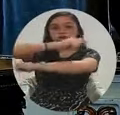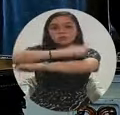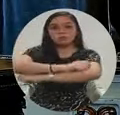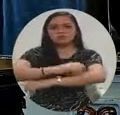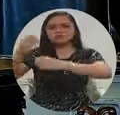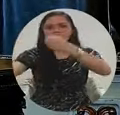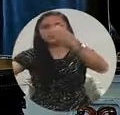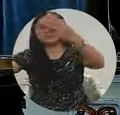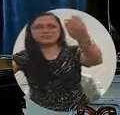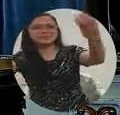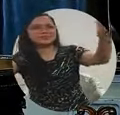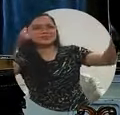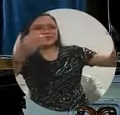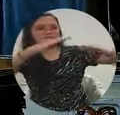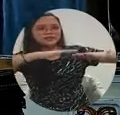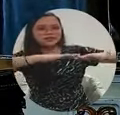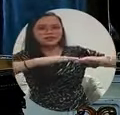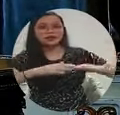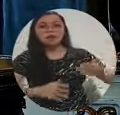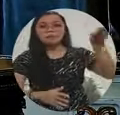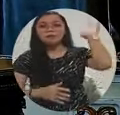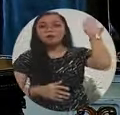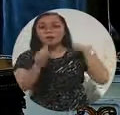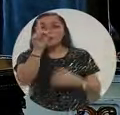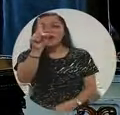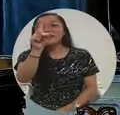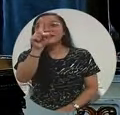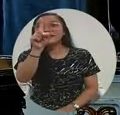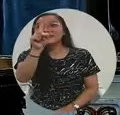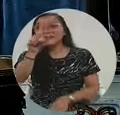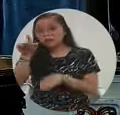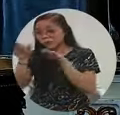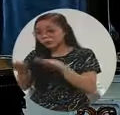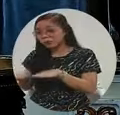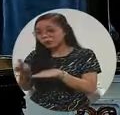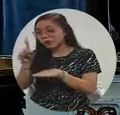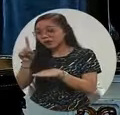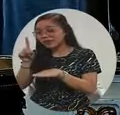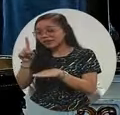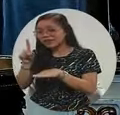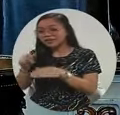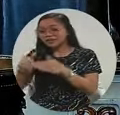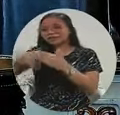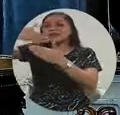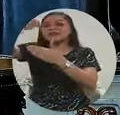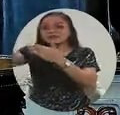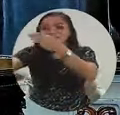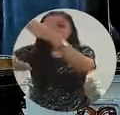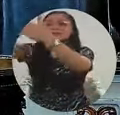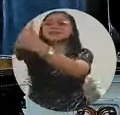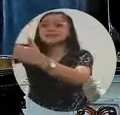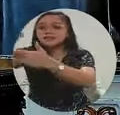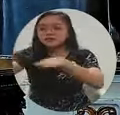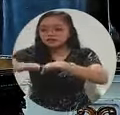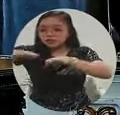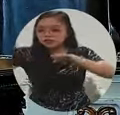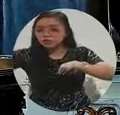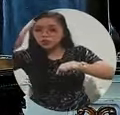We grew from 1, and then 10, and then now 60. You know what? Every day, you know what is their